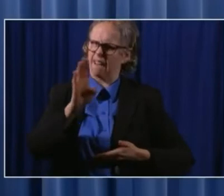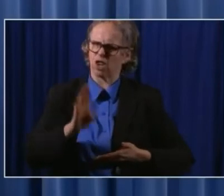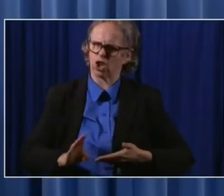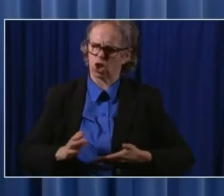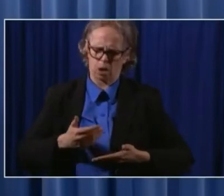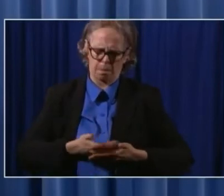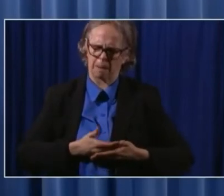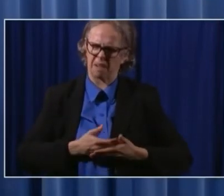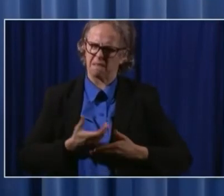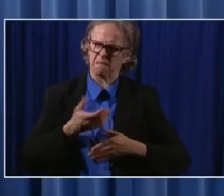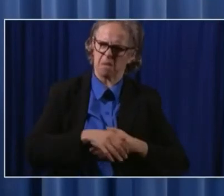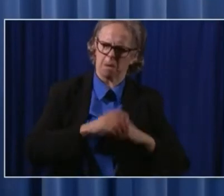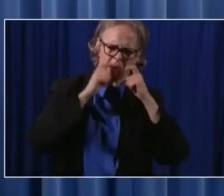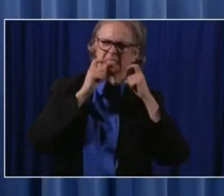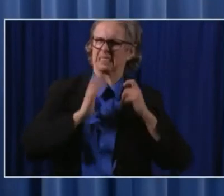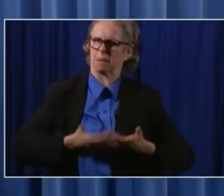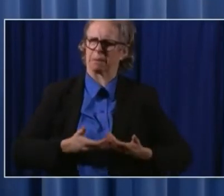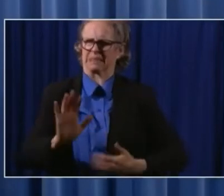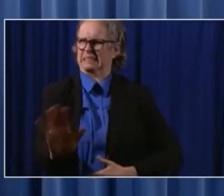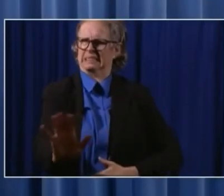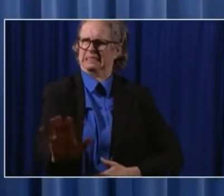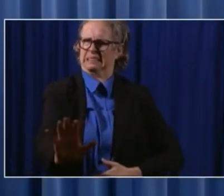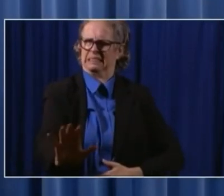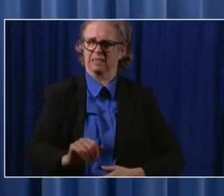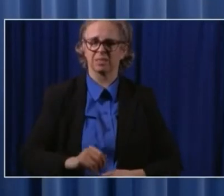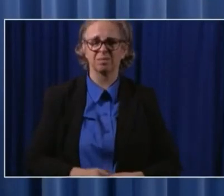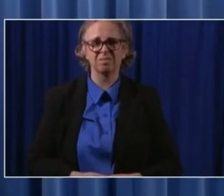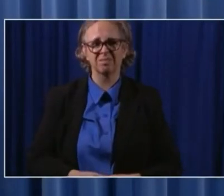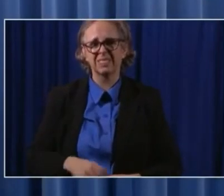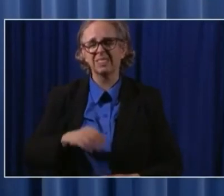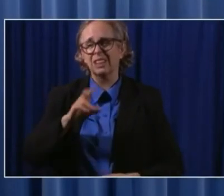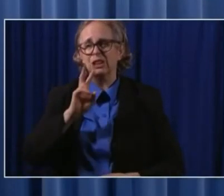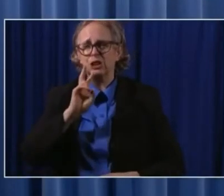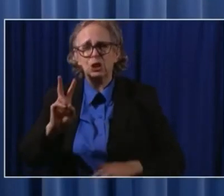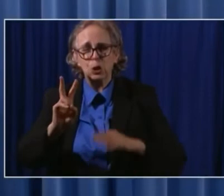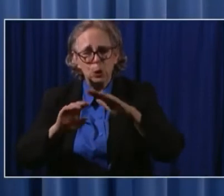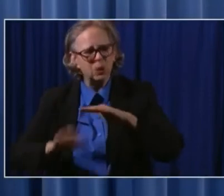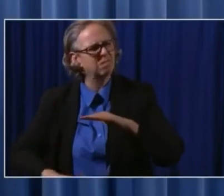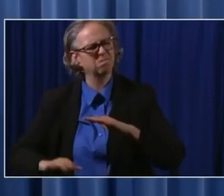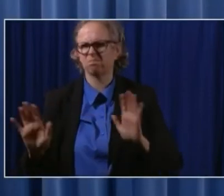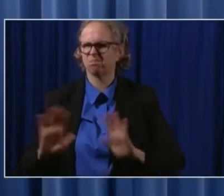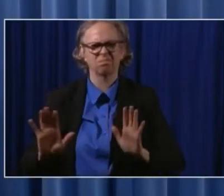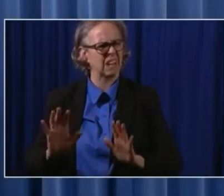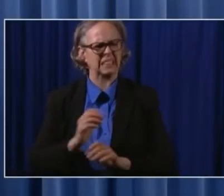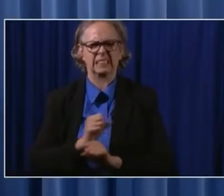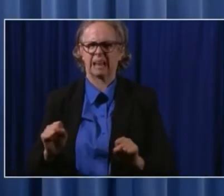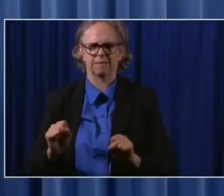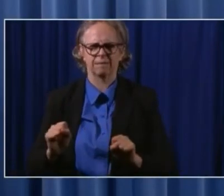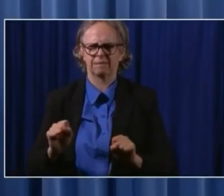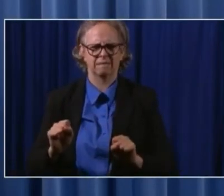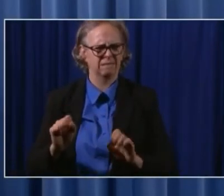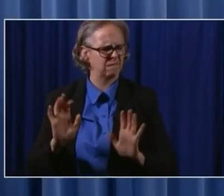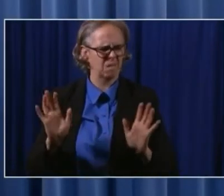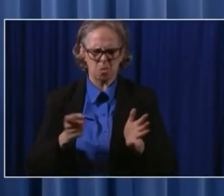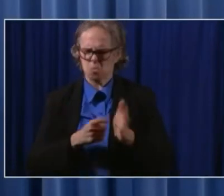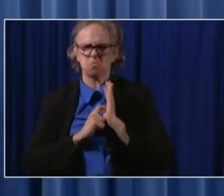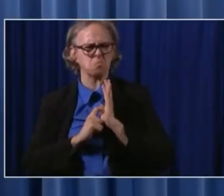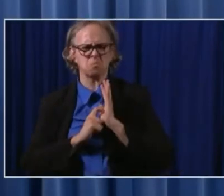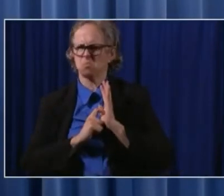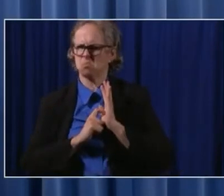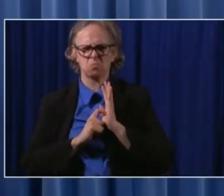indicator was certainly not under 2. Someone who is young certainly does not have to wear a mask, and certainly